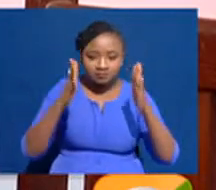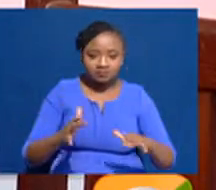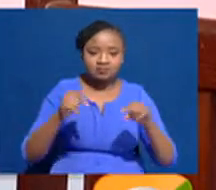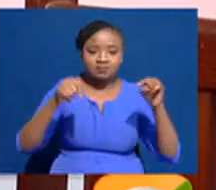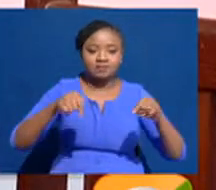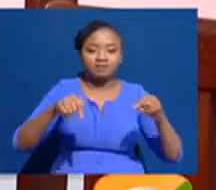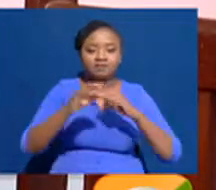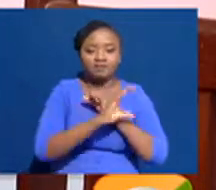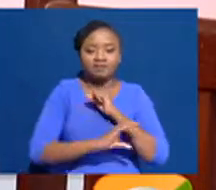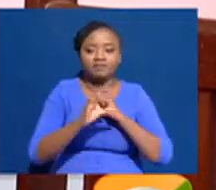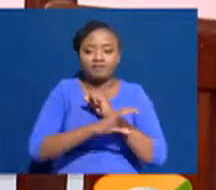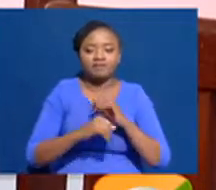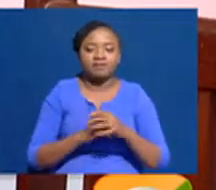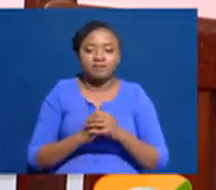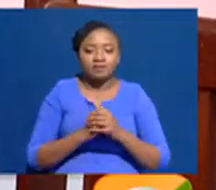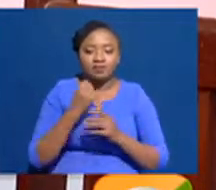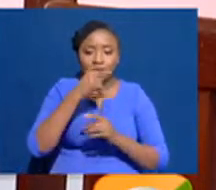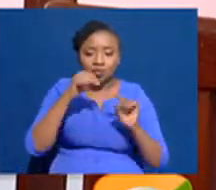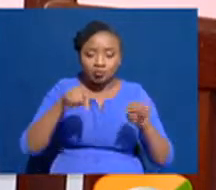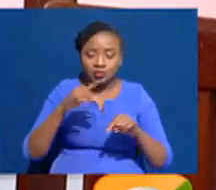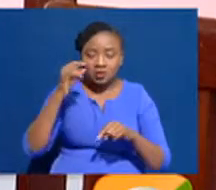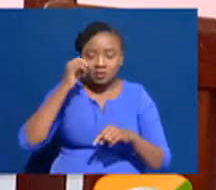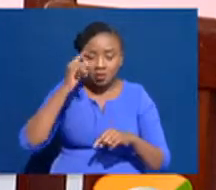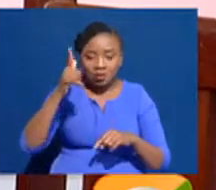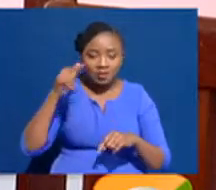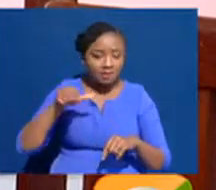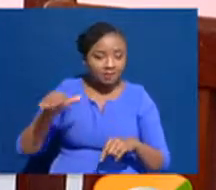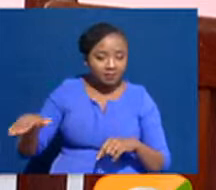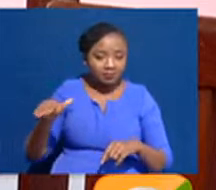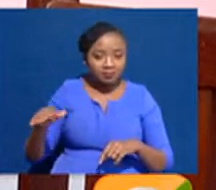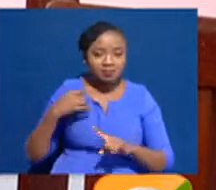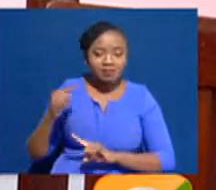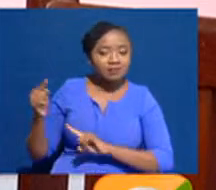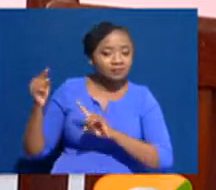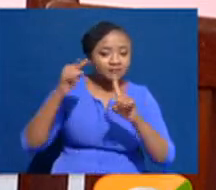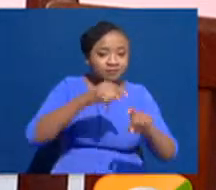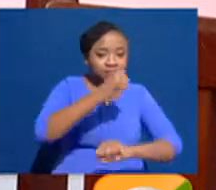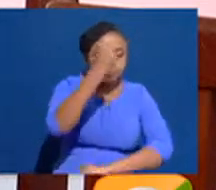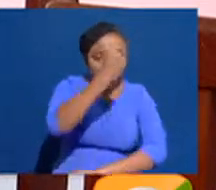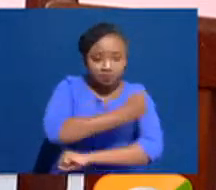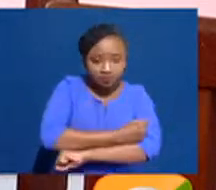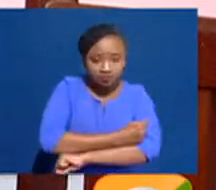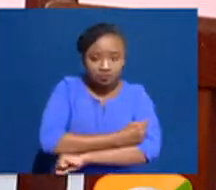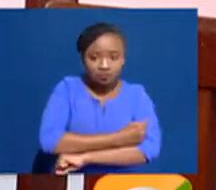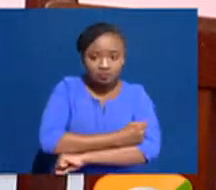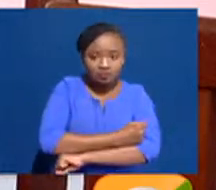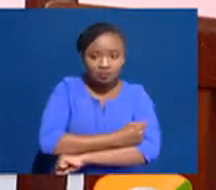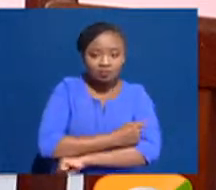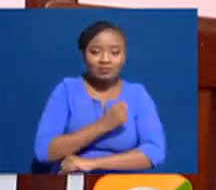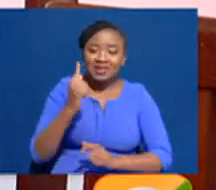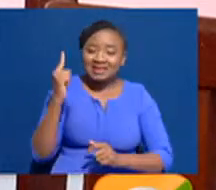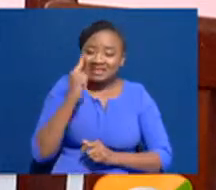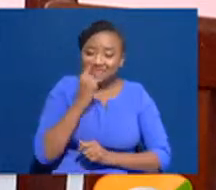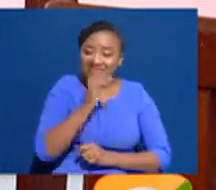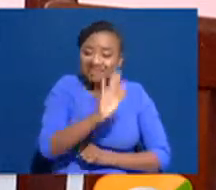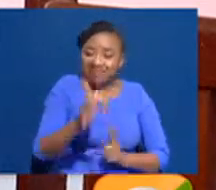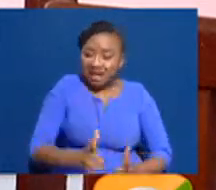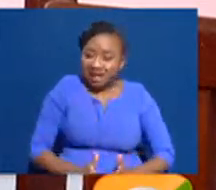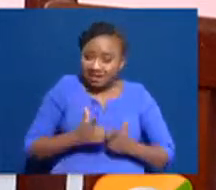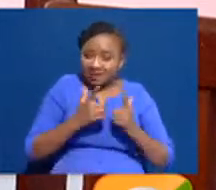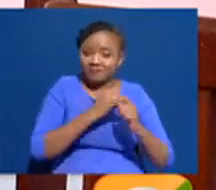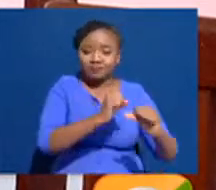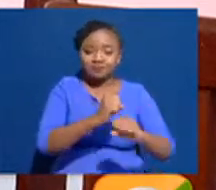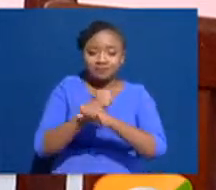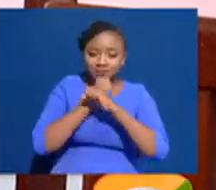country who woke up in the morning today, went to school, risked their lives to protect